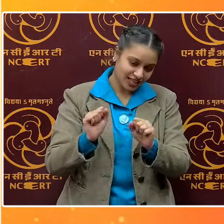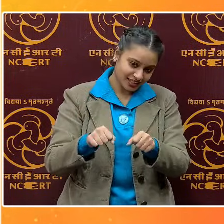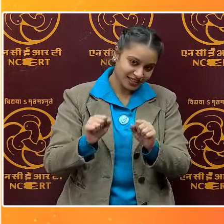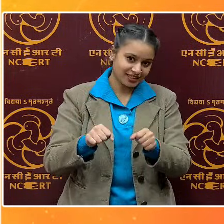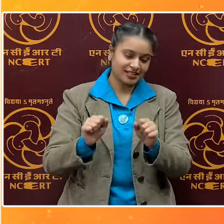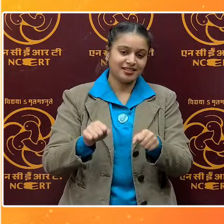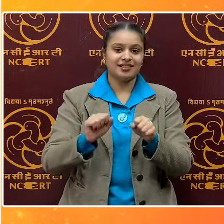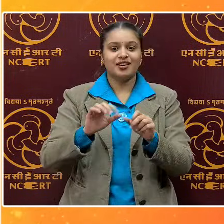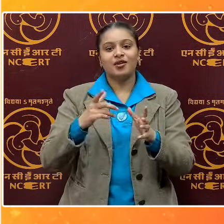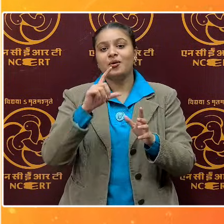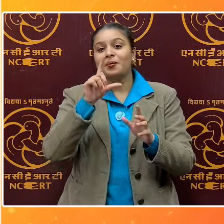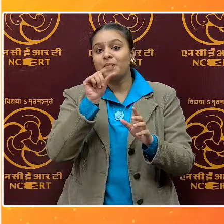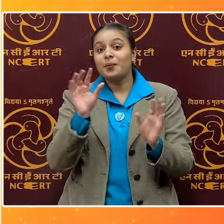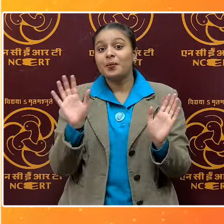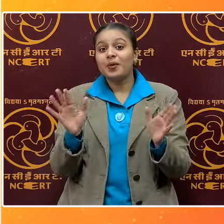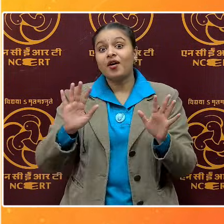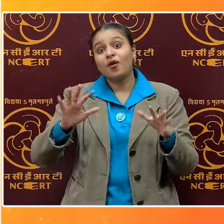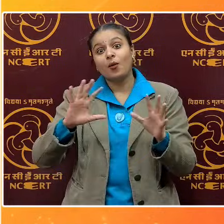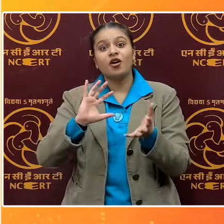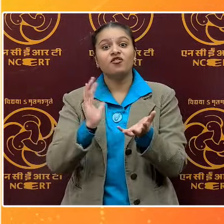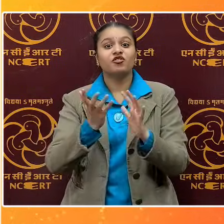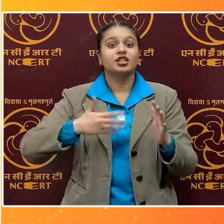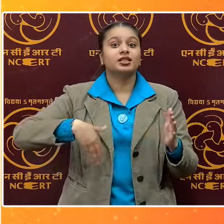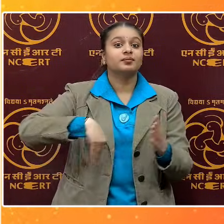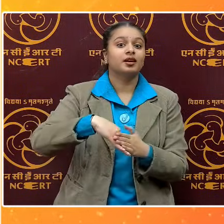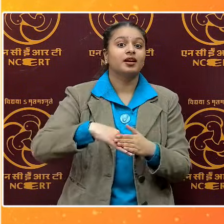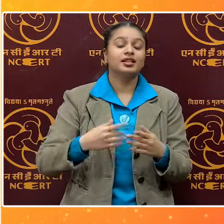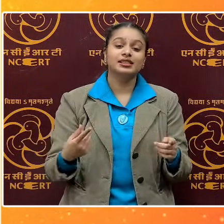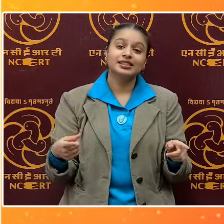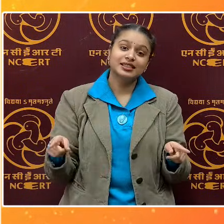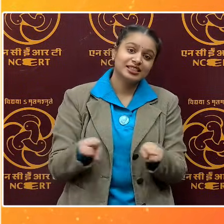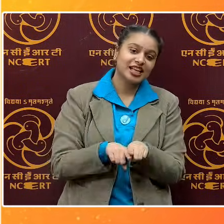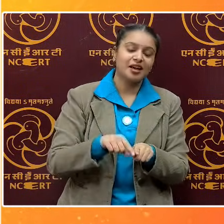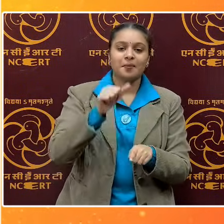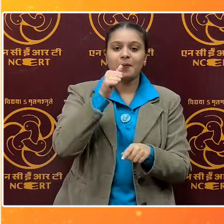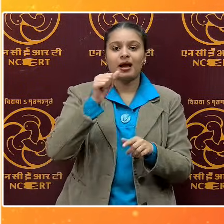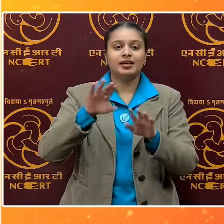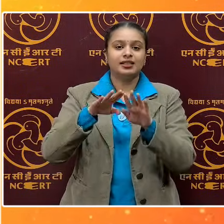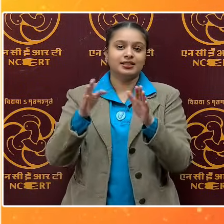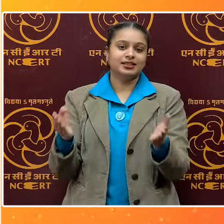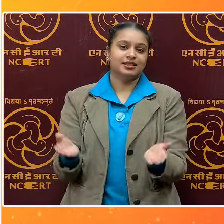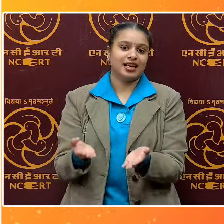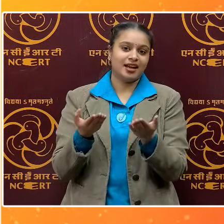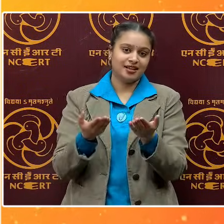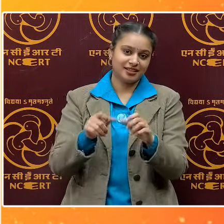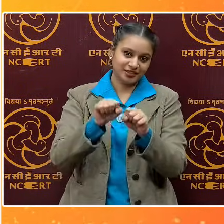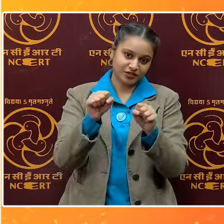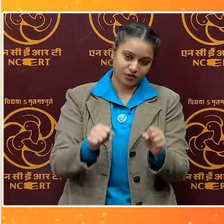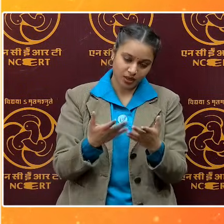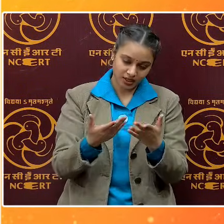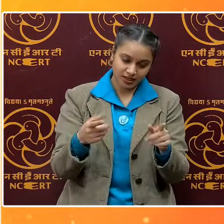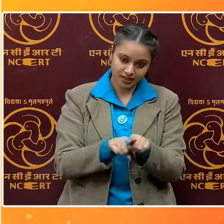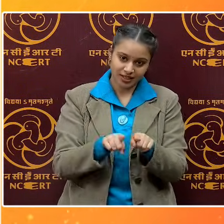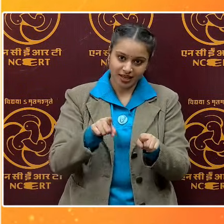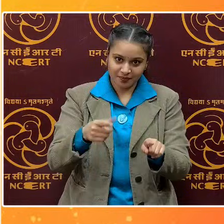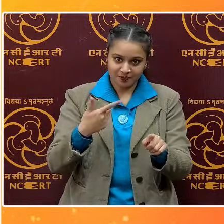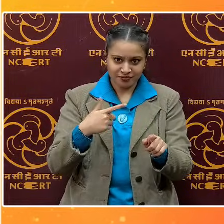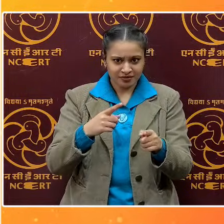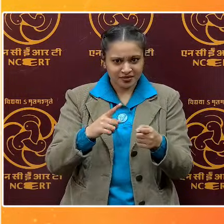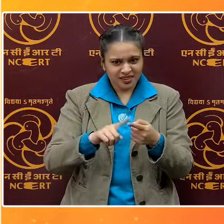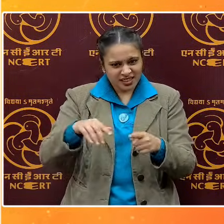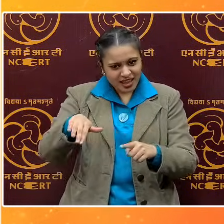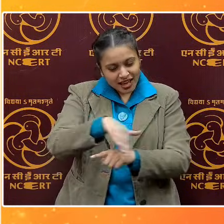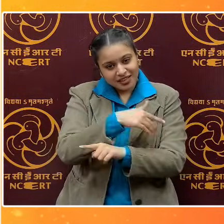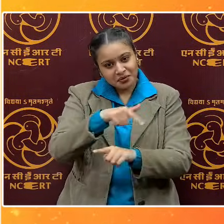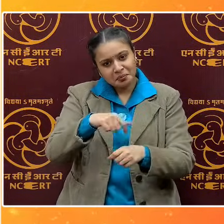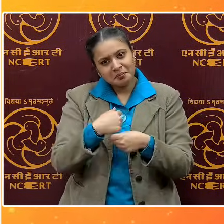tractor and a football. Means, you know, I mean, Seriously, I would Yes, say these are engineering marvels. How